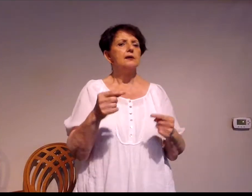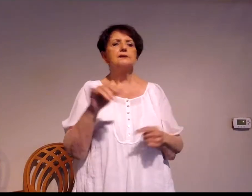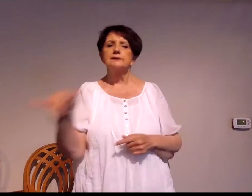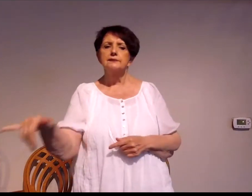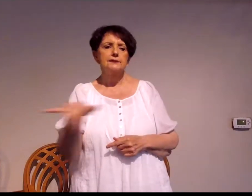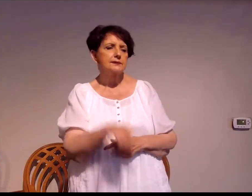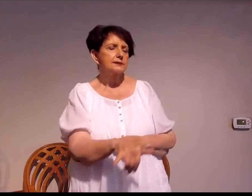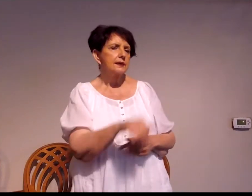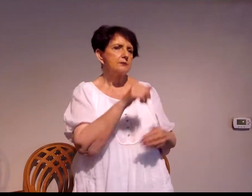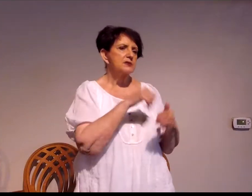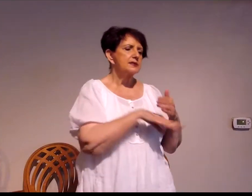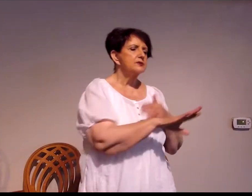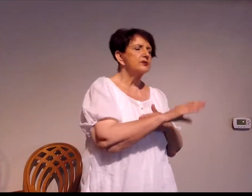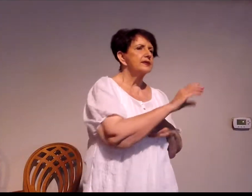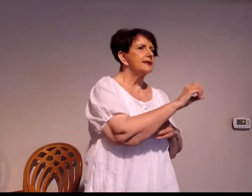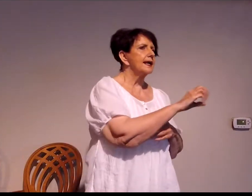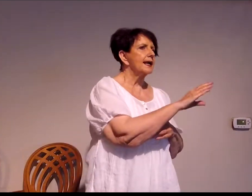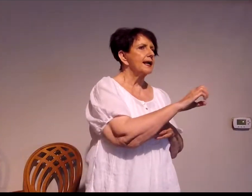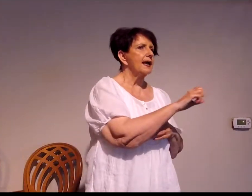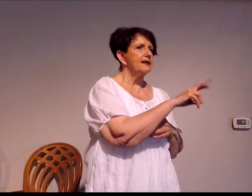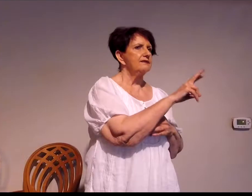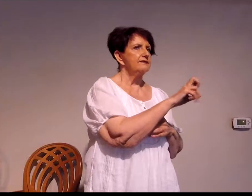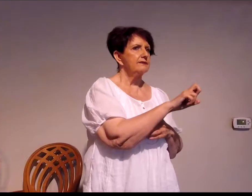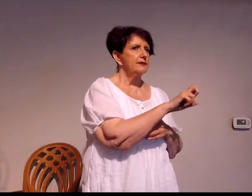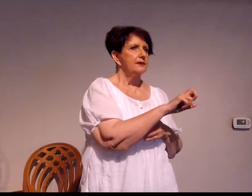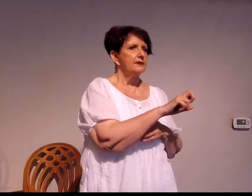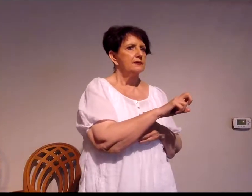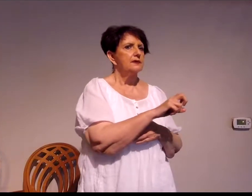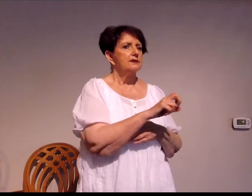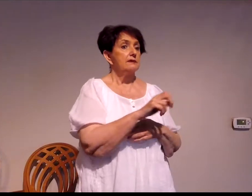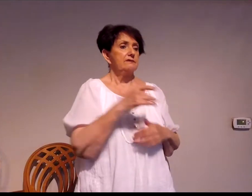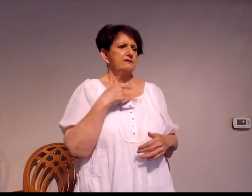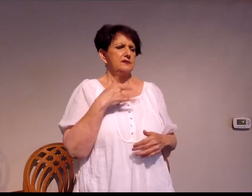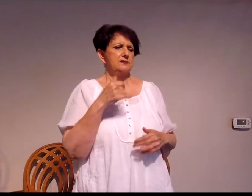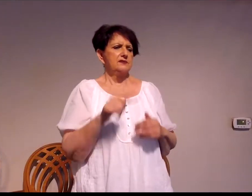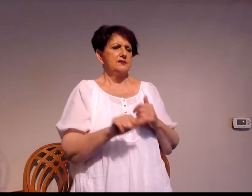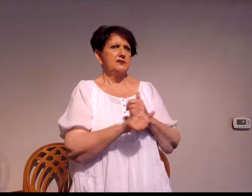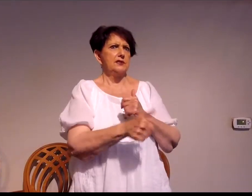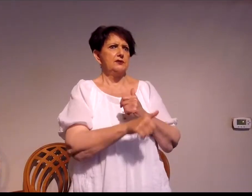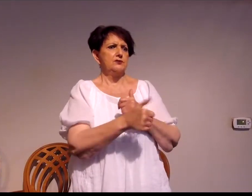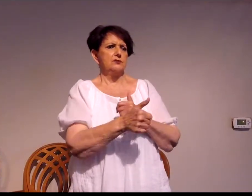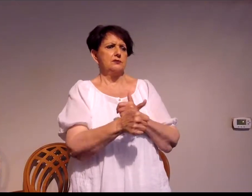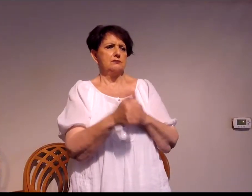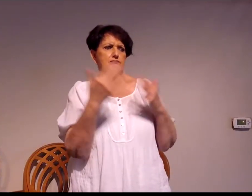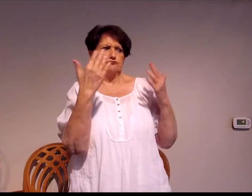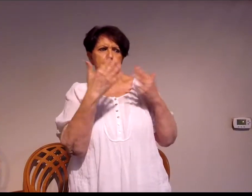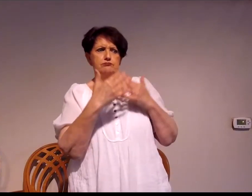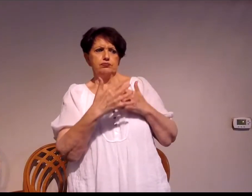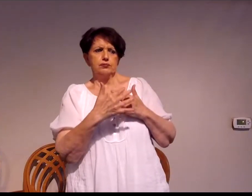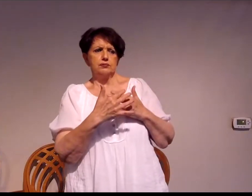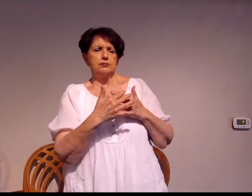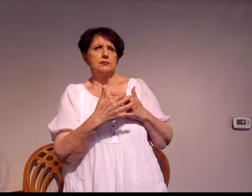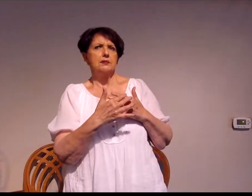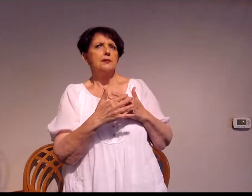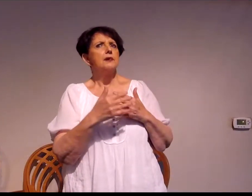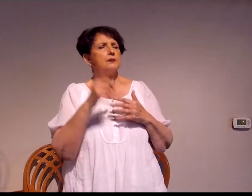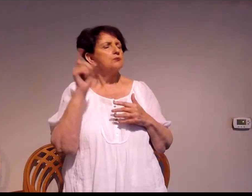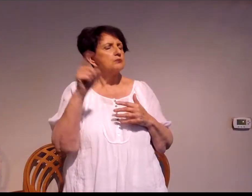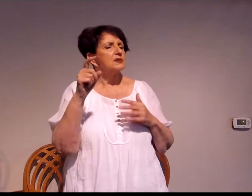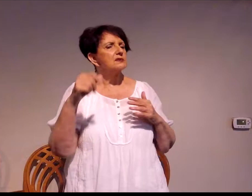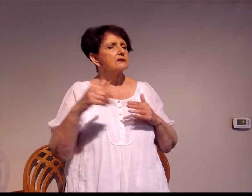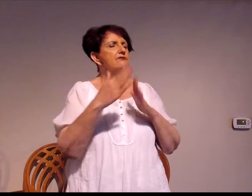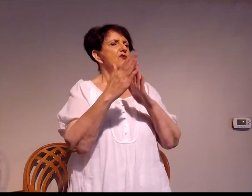Yoda's swamp. It can feel dangerous and foreboding, and what we must ultimately confront is